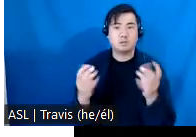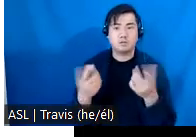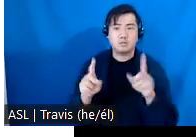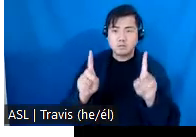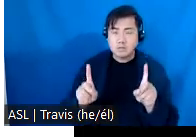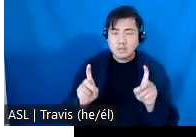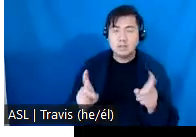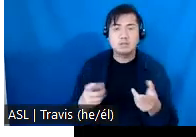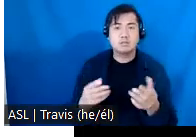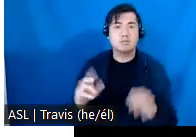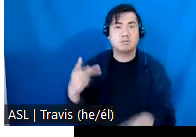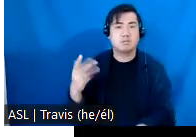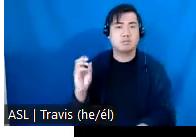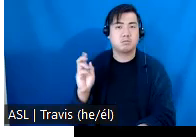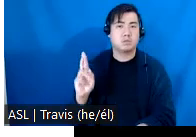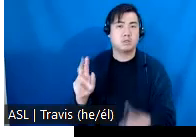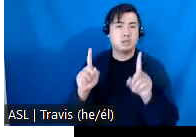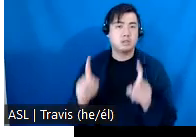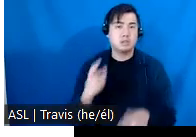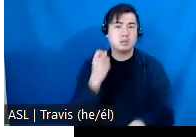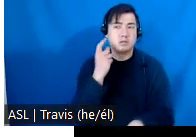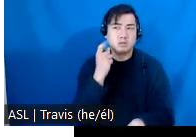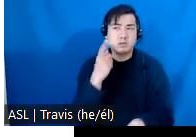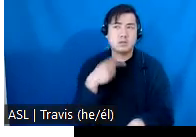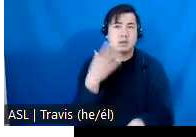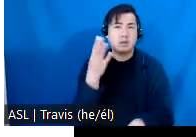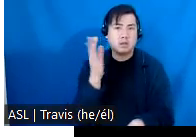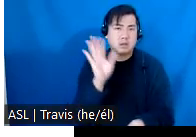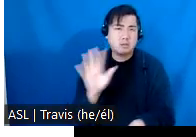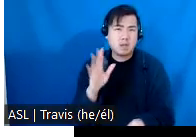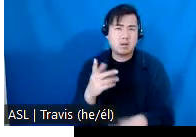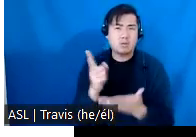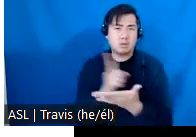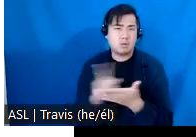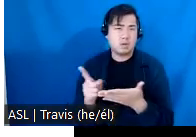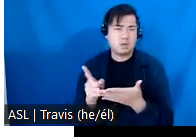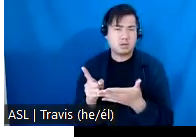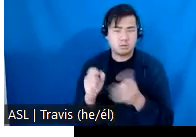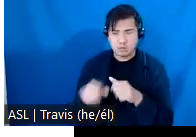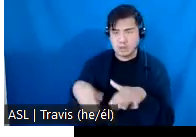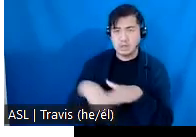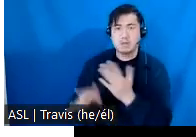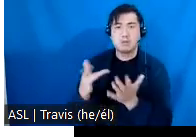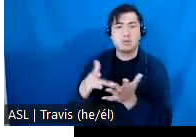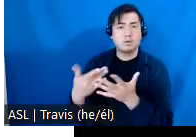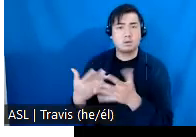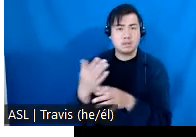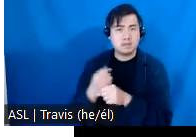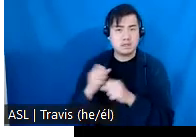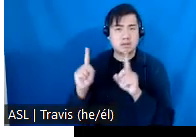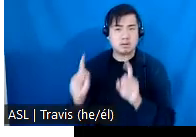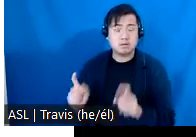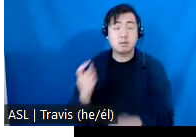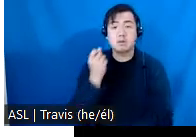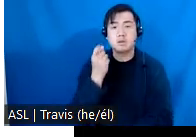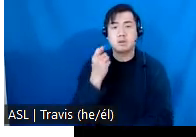test, we have just over a week to get into these 2 locations to get that test. As we said, we'll talk about